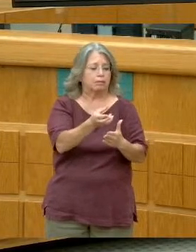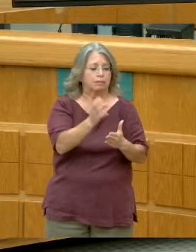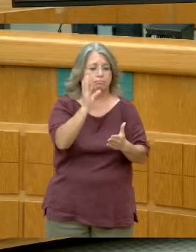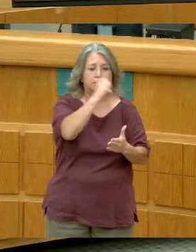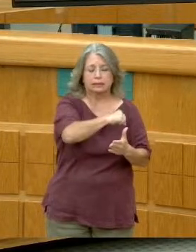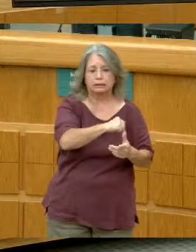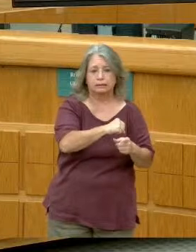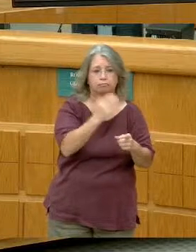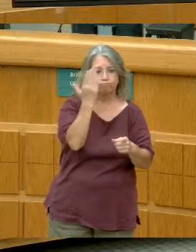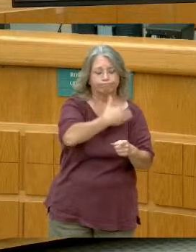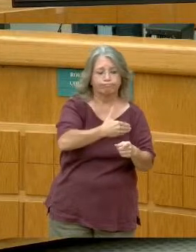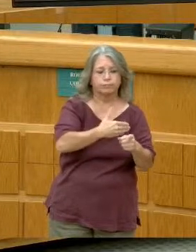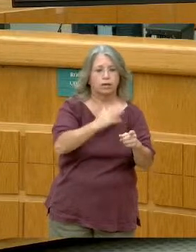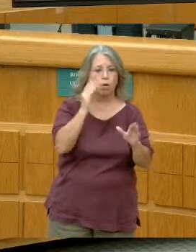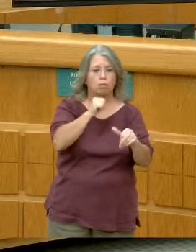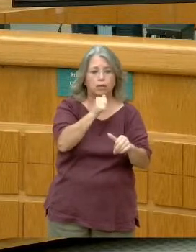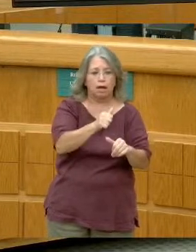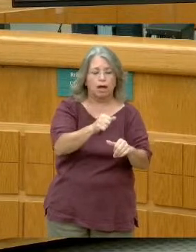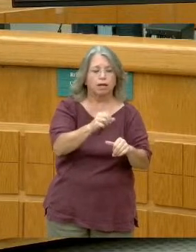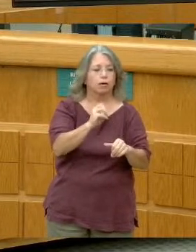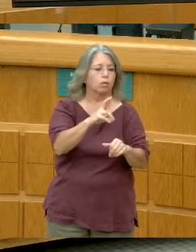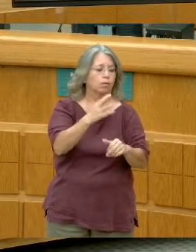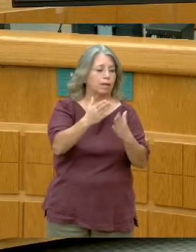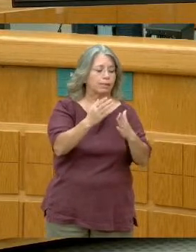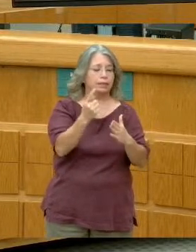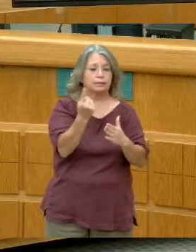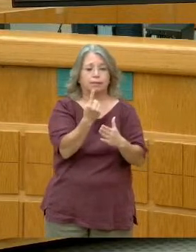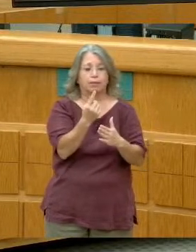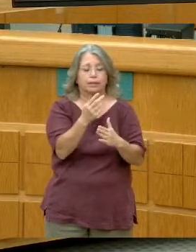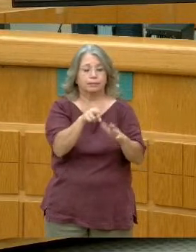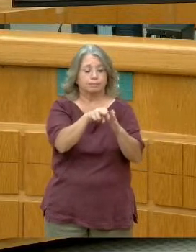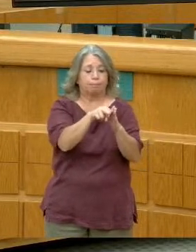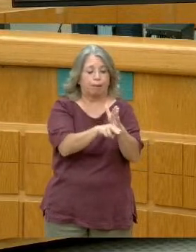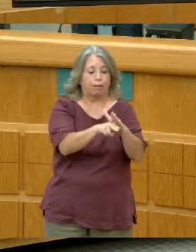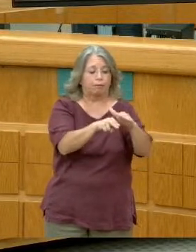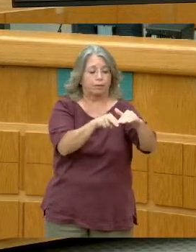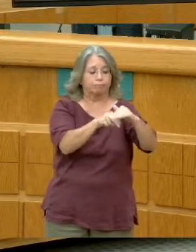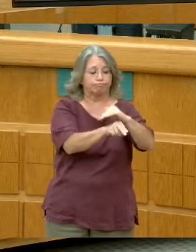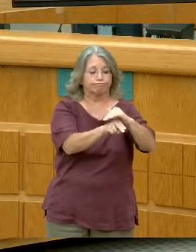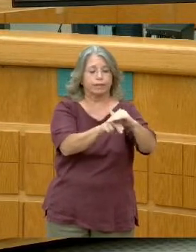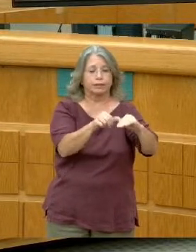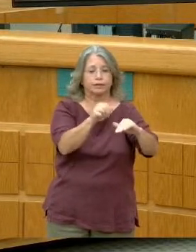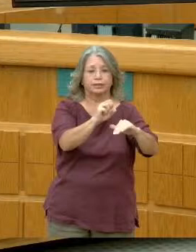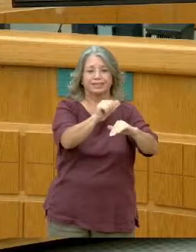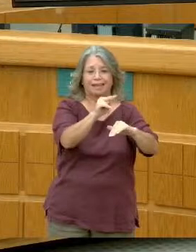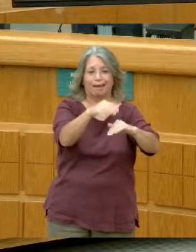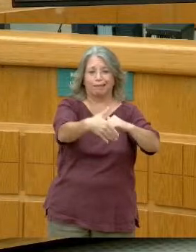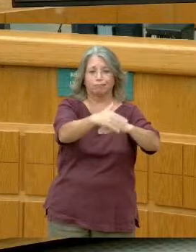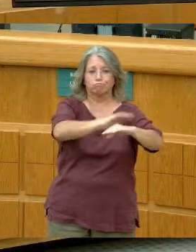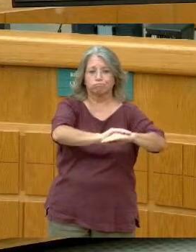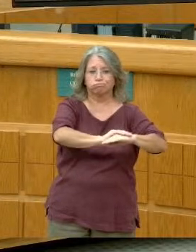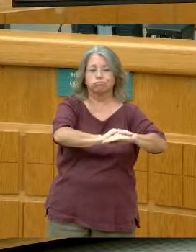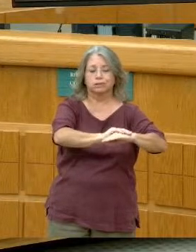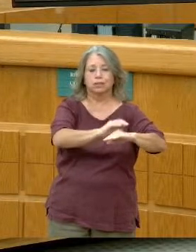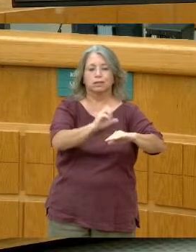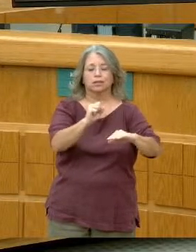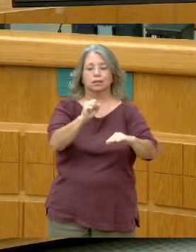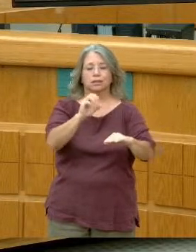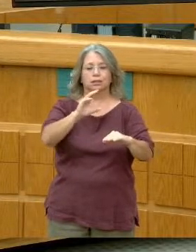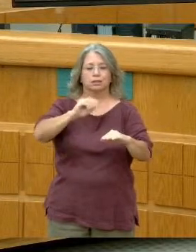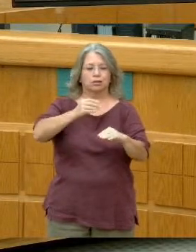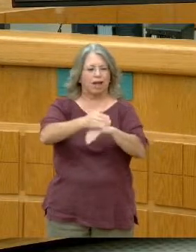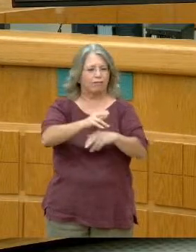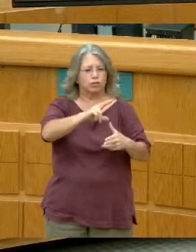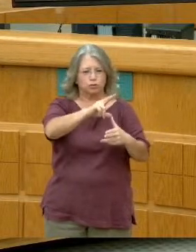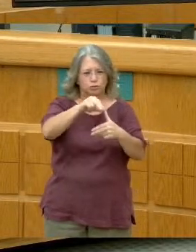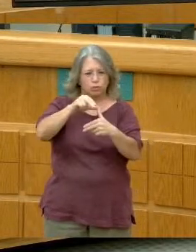aware of that, or it could be something buried under some sand that we didn't see at the time. So after a storm like this, be a little more aware of your